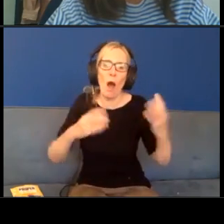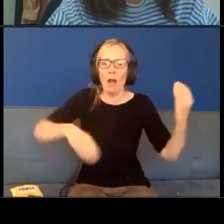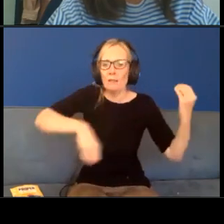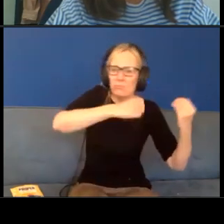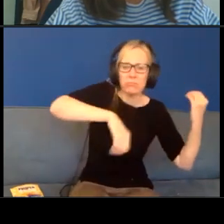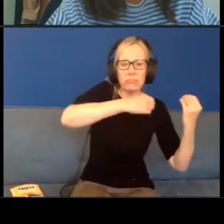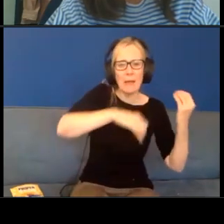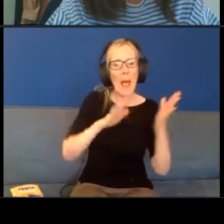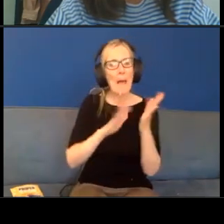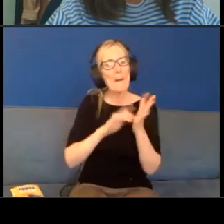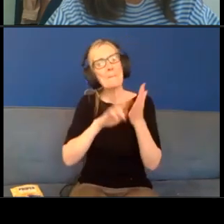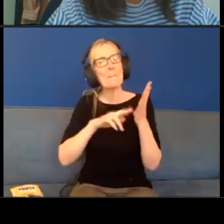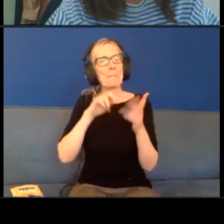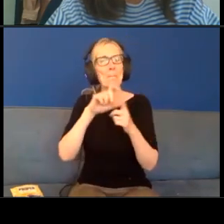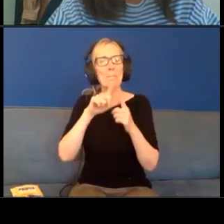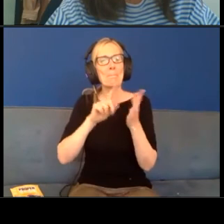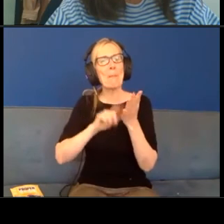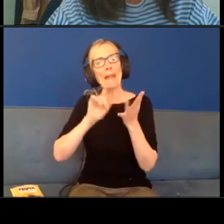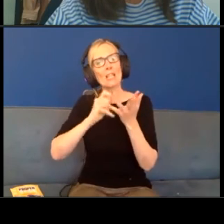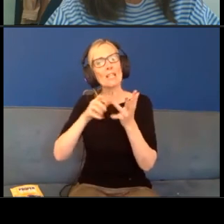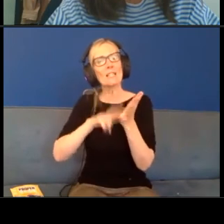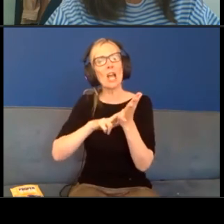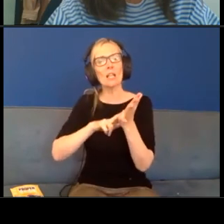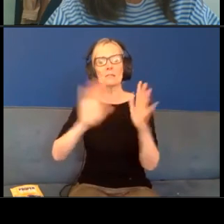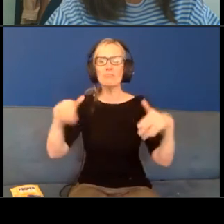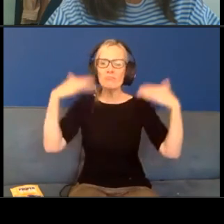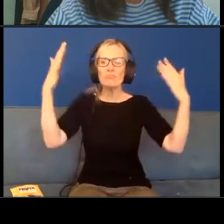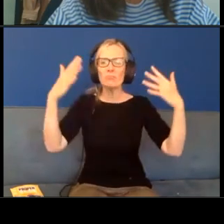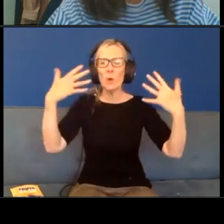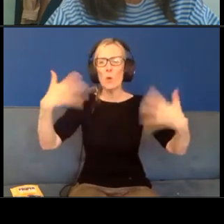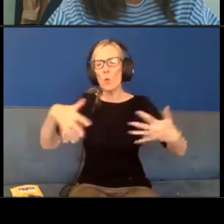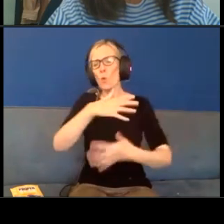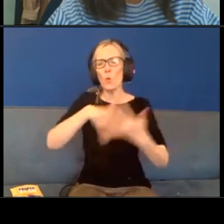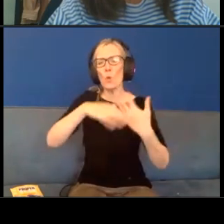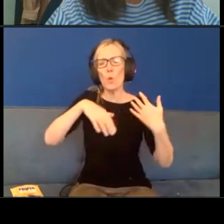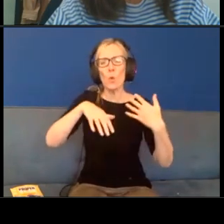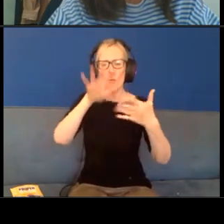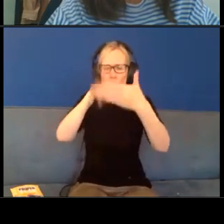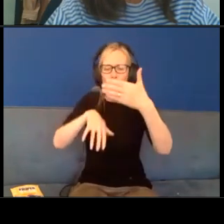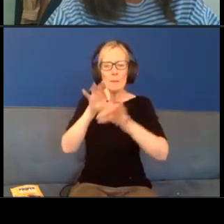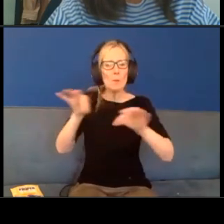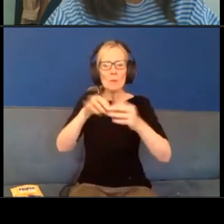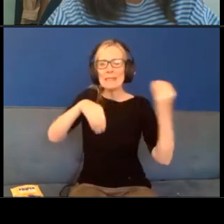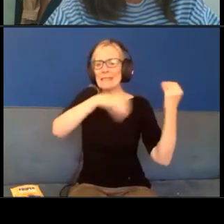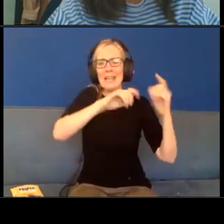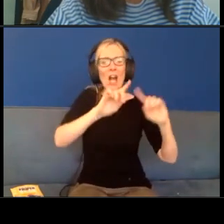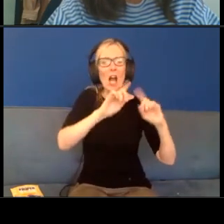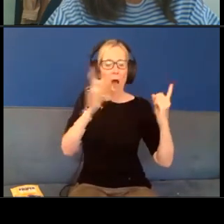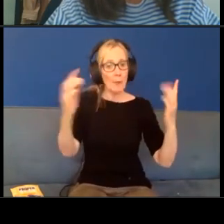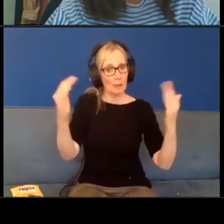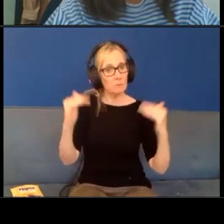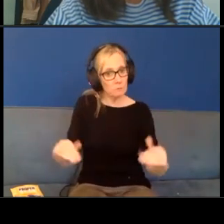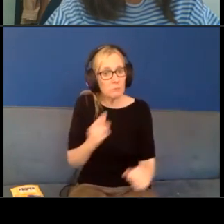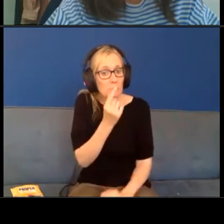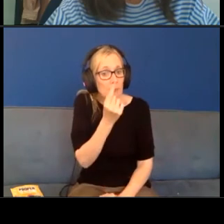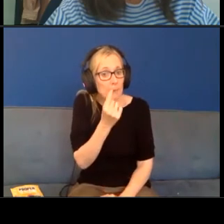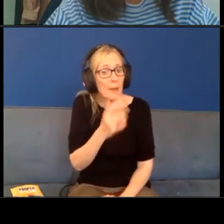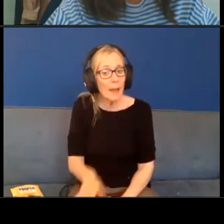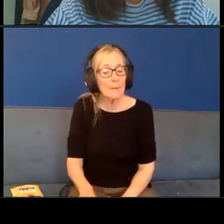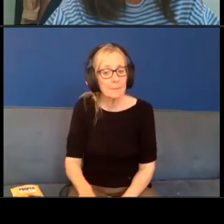allow access at those early stages, so it's something to look at if you're a violin teacher looking for something helpful.